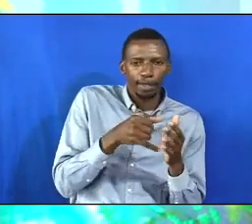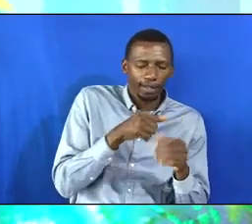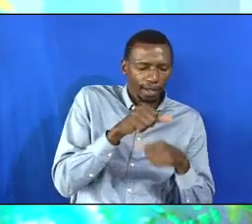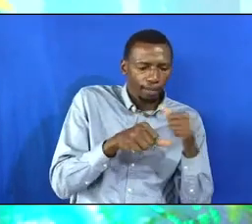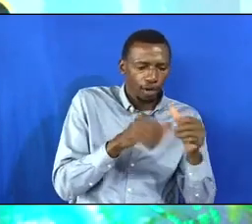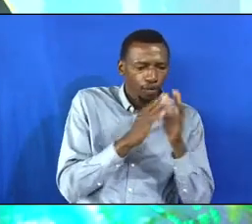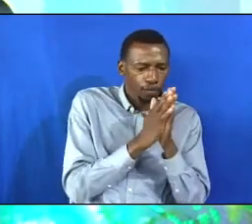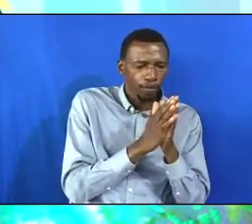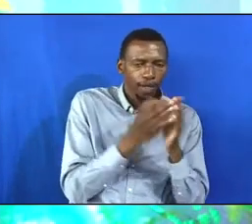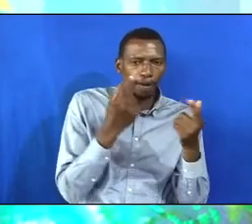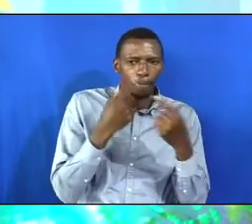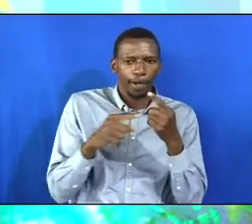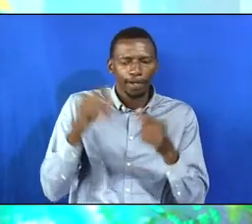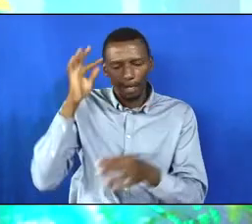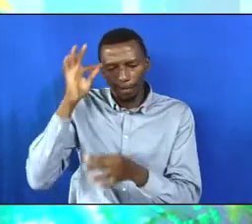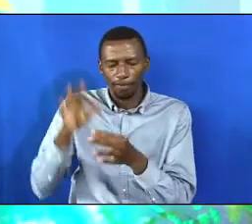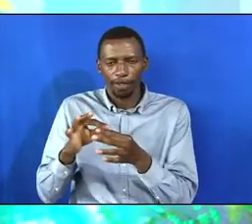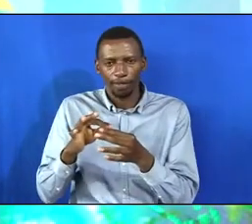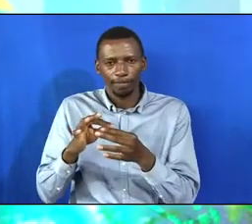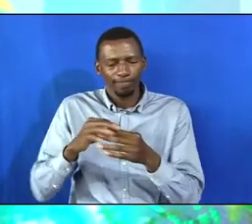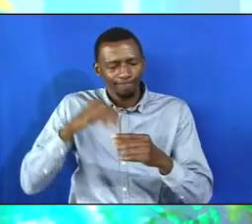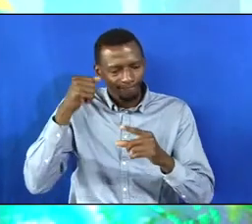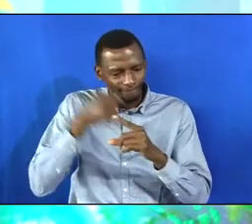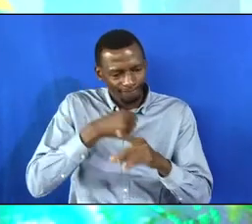faith. Perseverance in prayer.